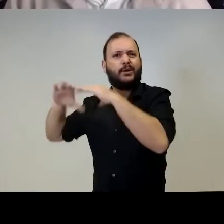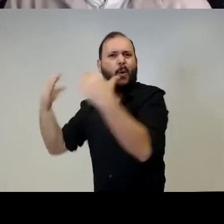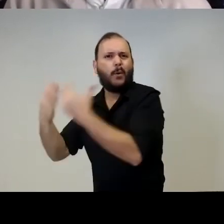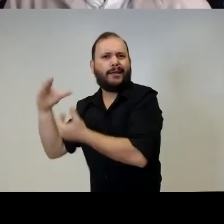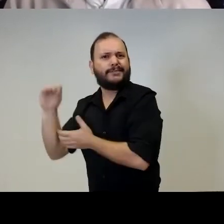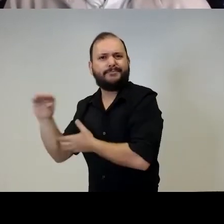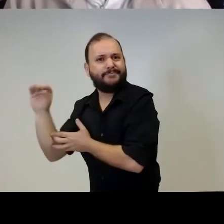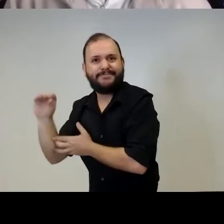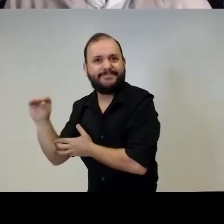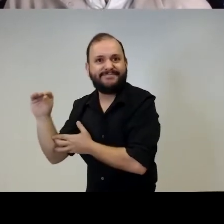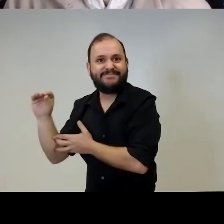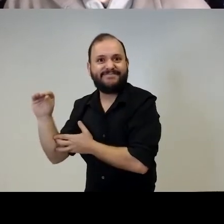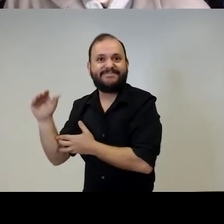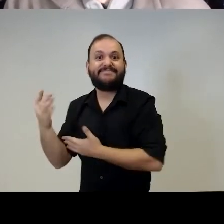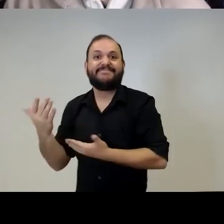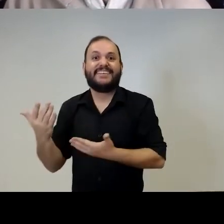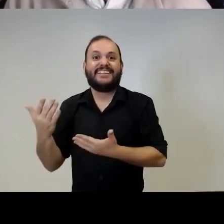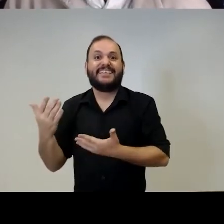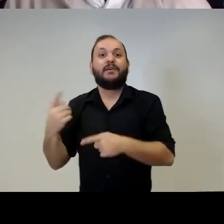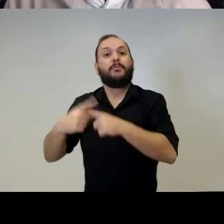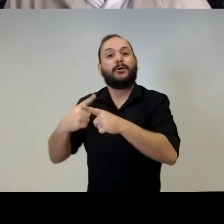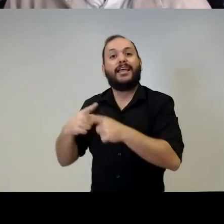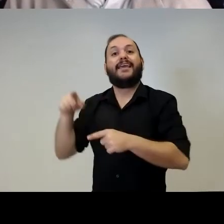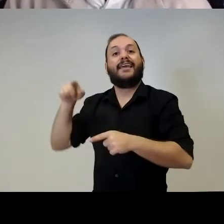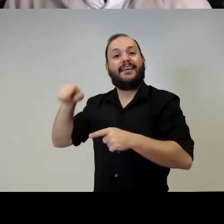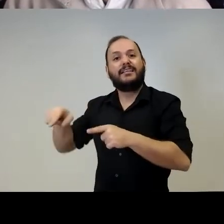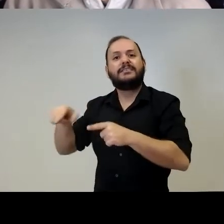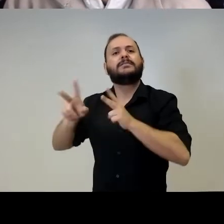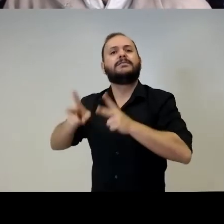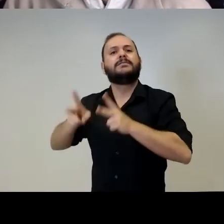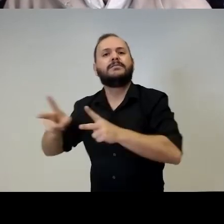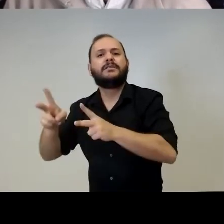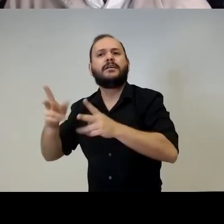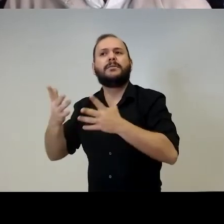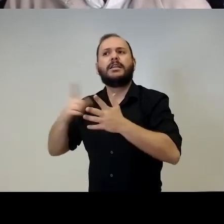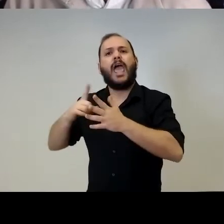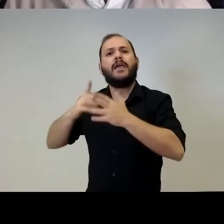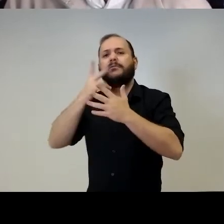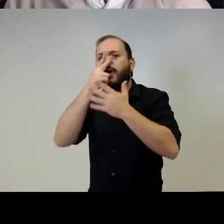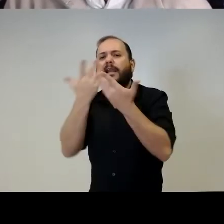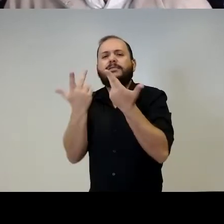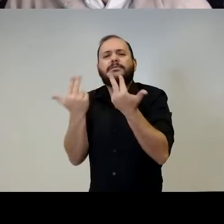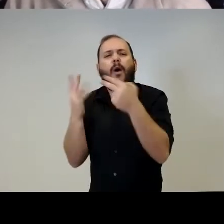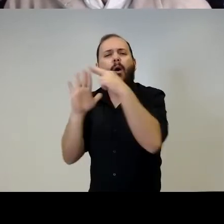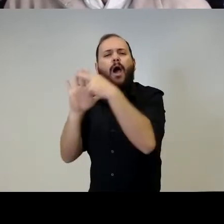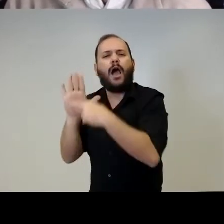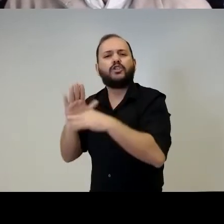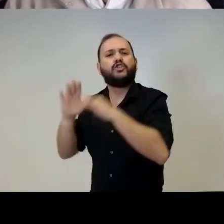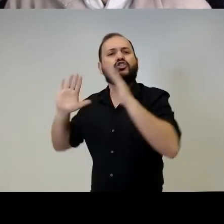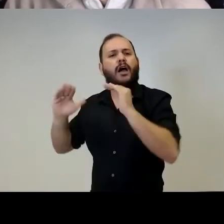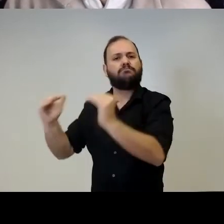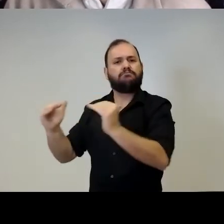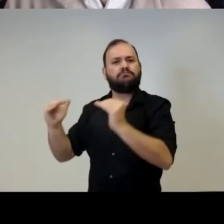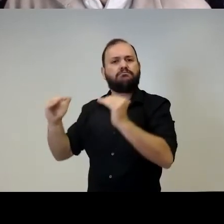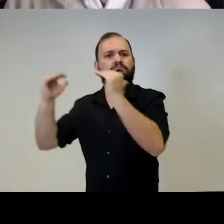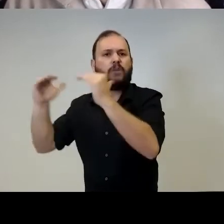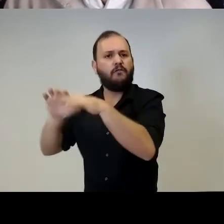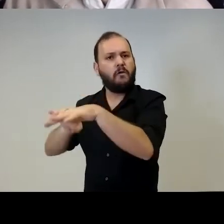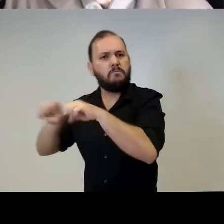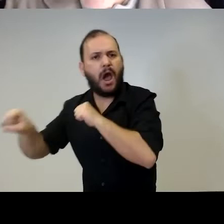education. All of them have power. And the role, the interpreter's role, is apparently not